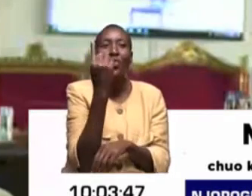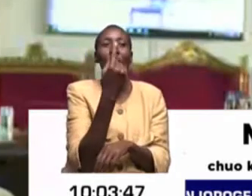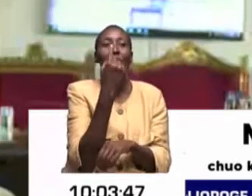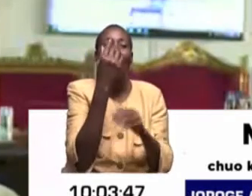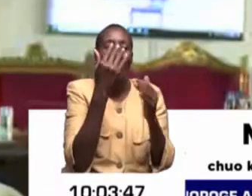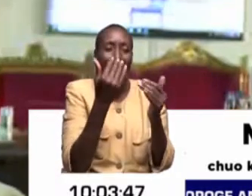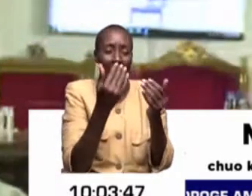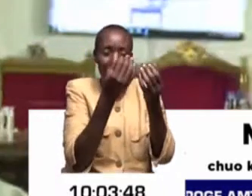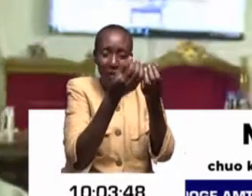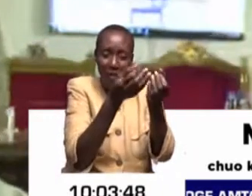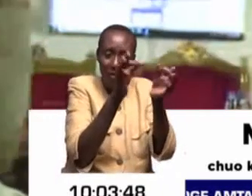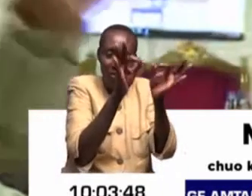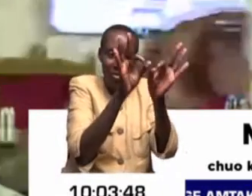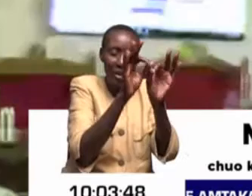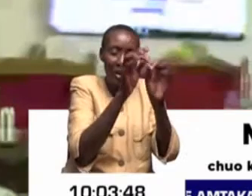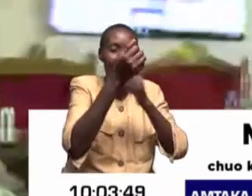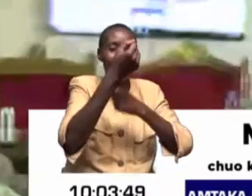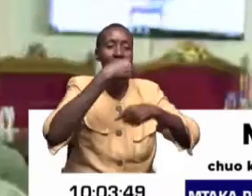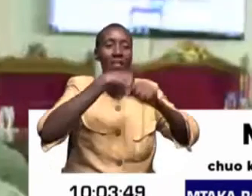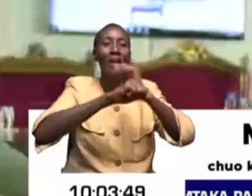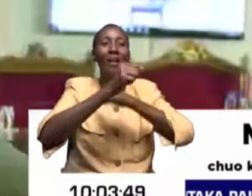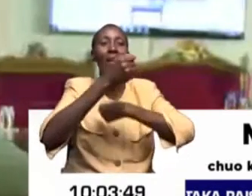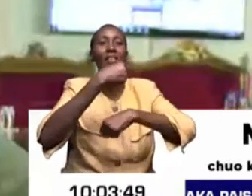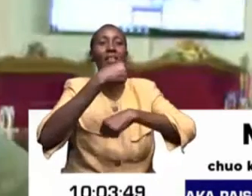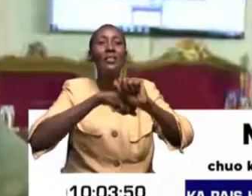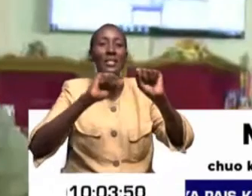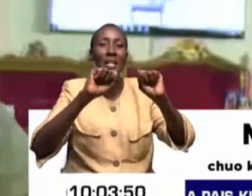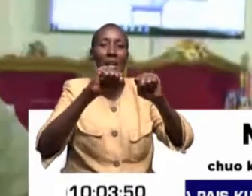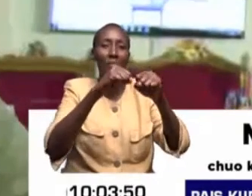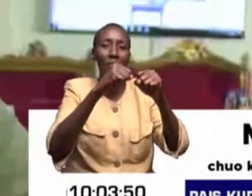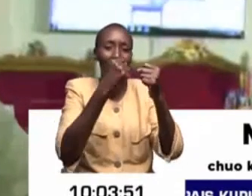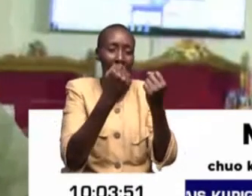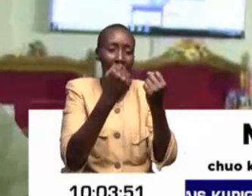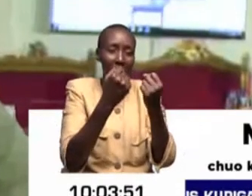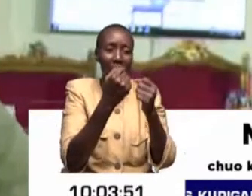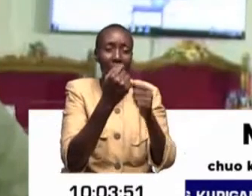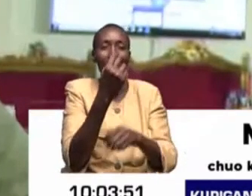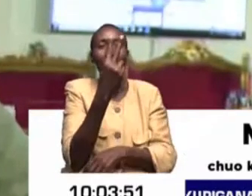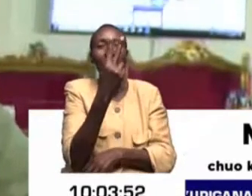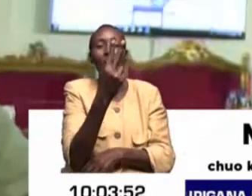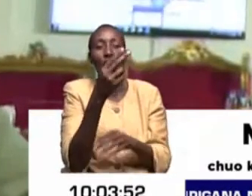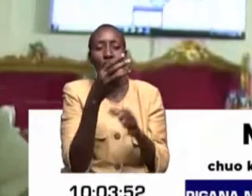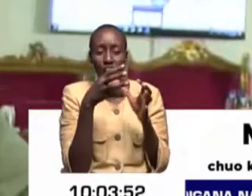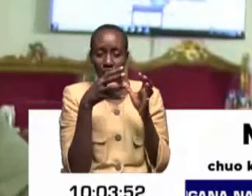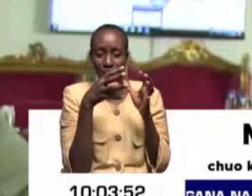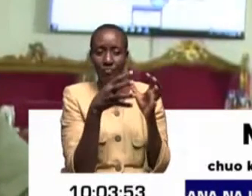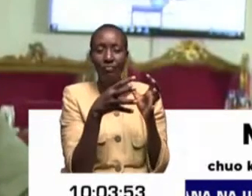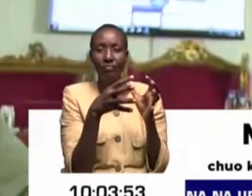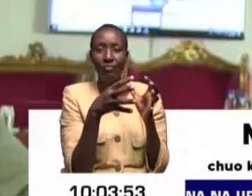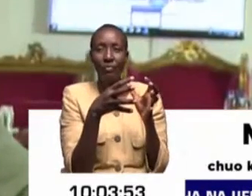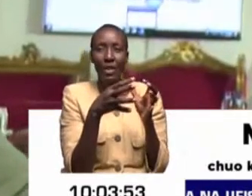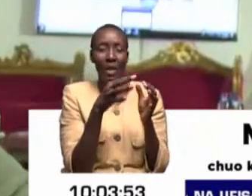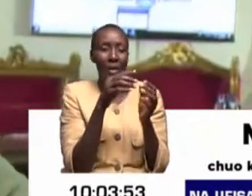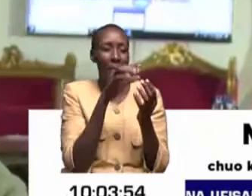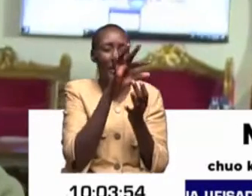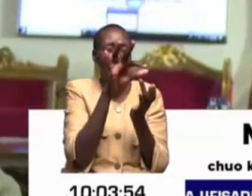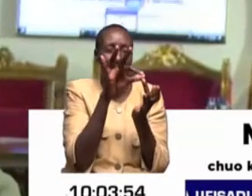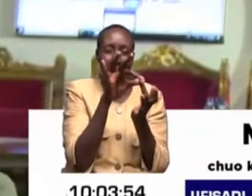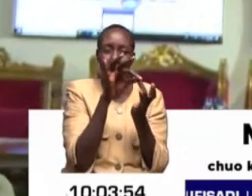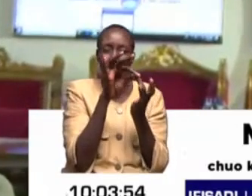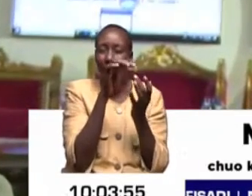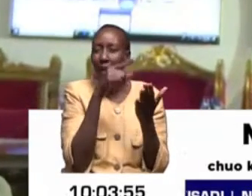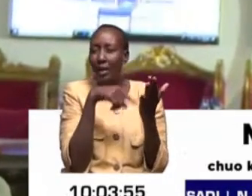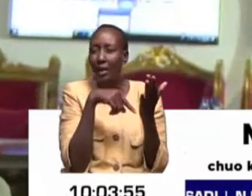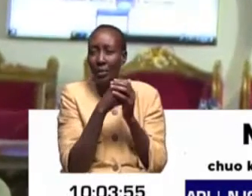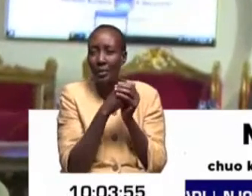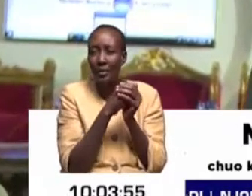many activities that have been happening and have been taking place between the two organizations. More specifically,